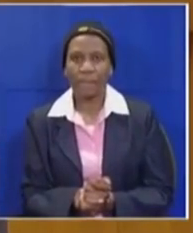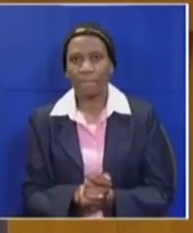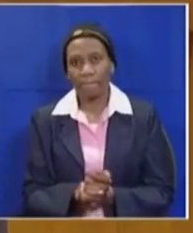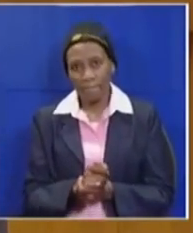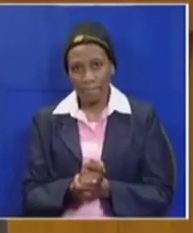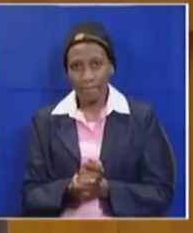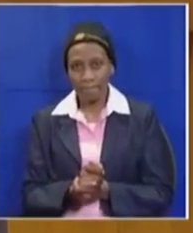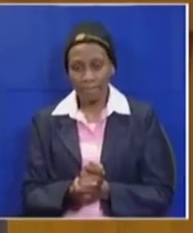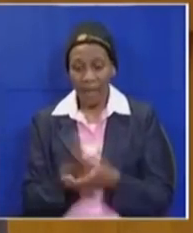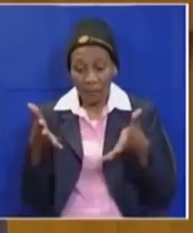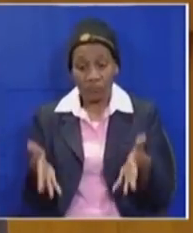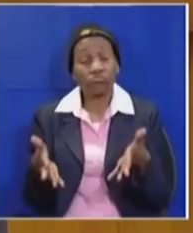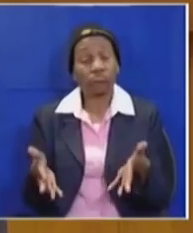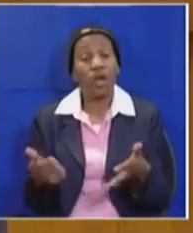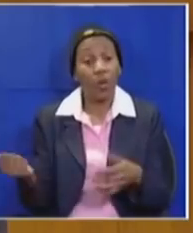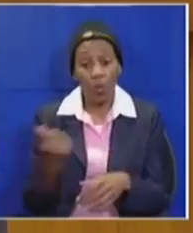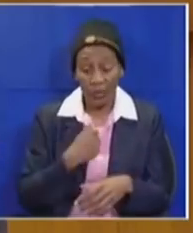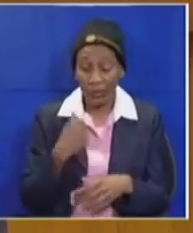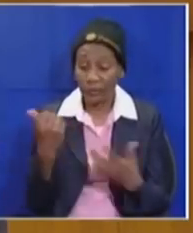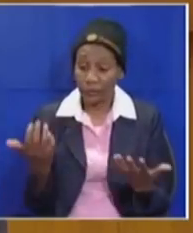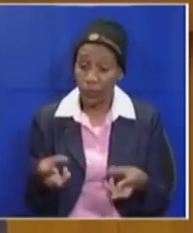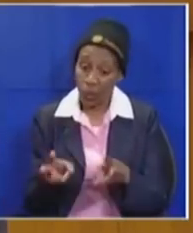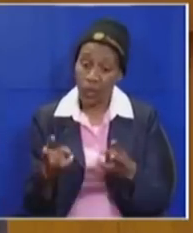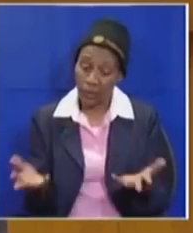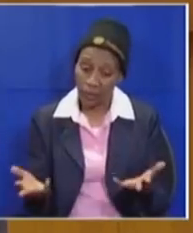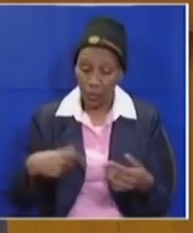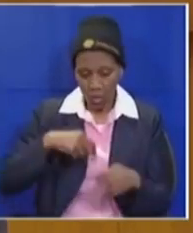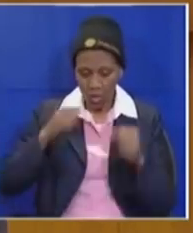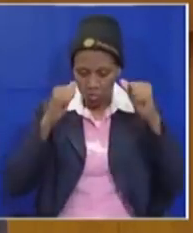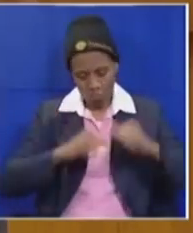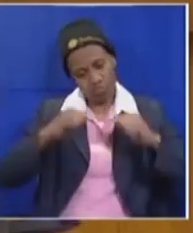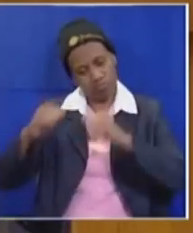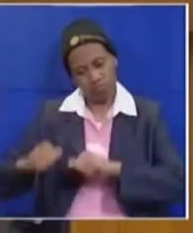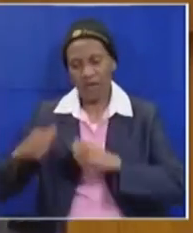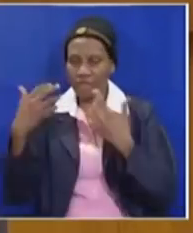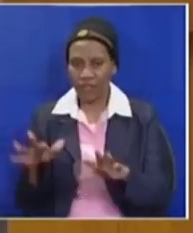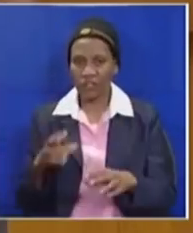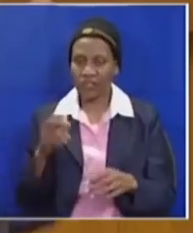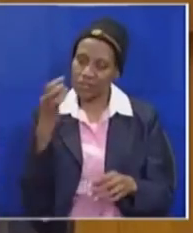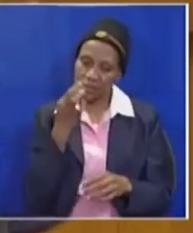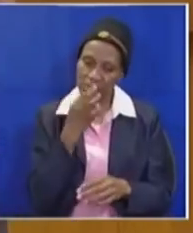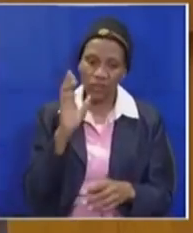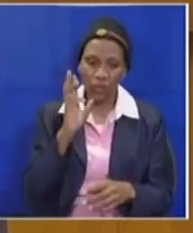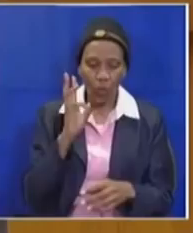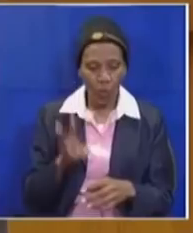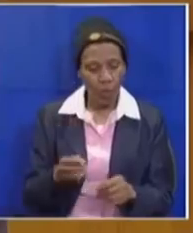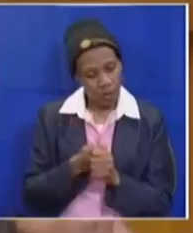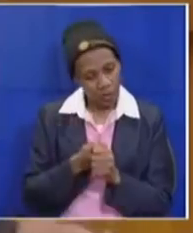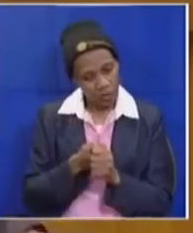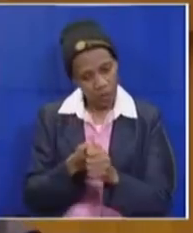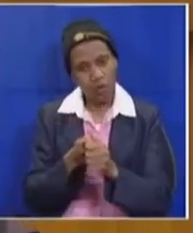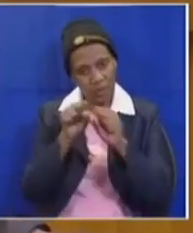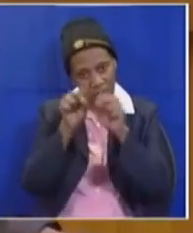In our case, we've agreed to follow or to live under this system